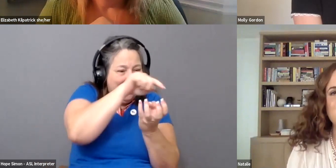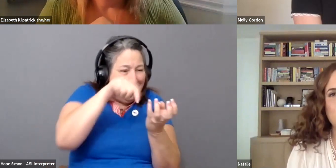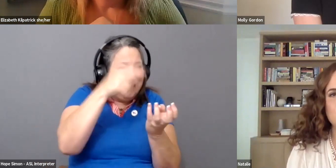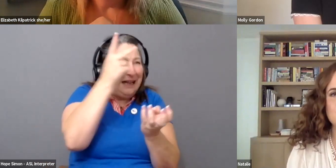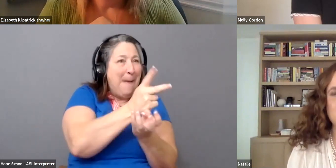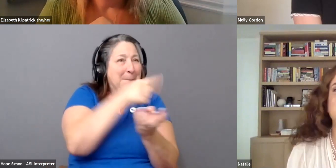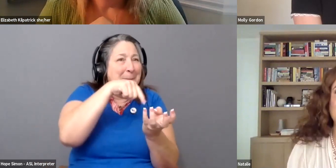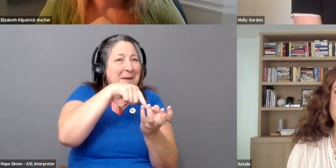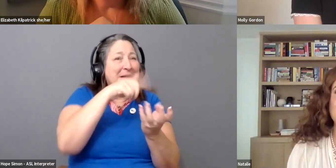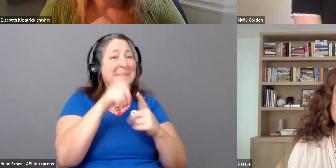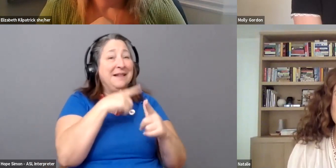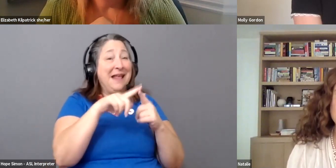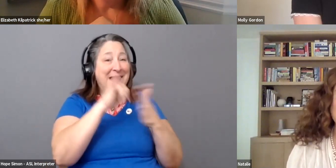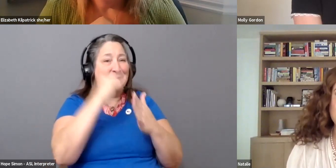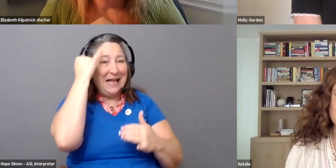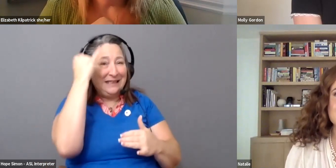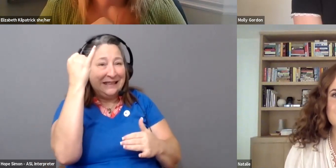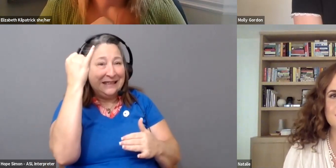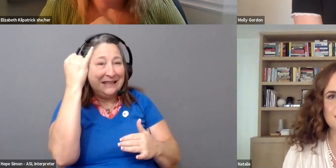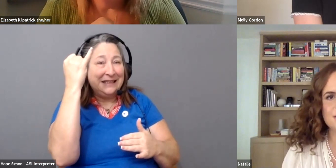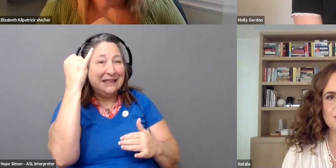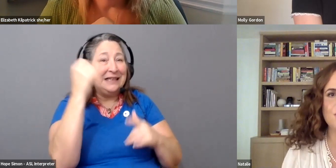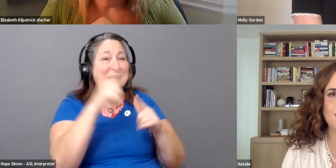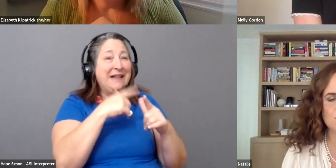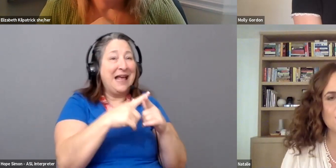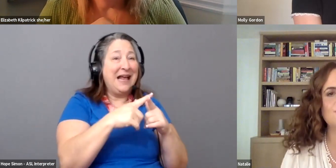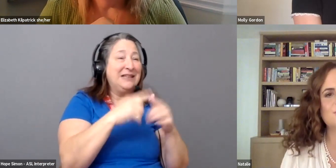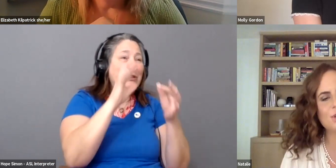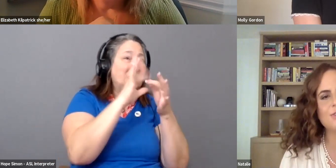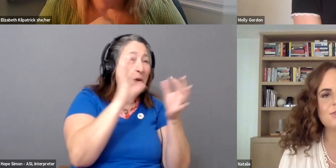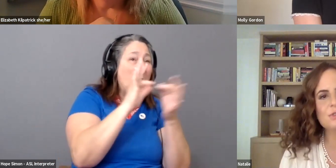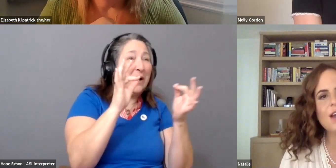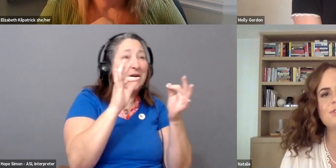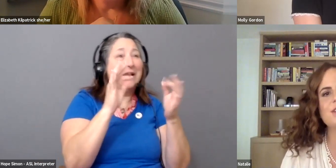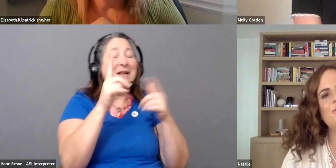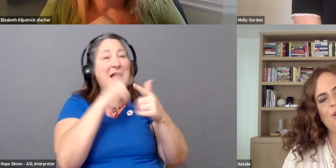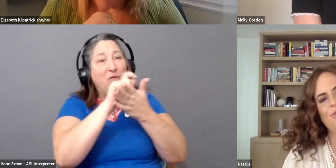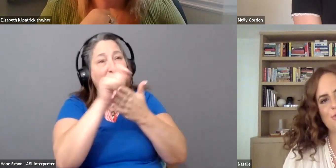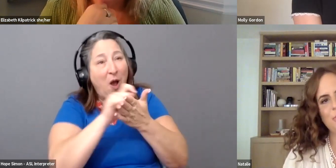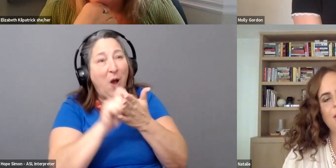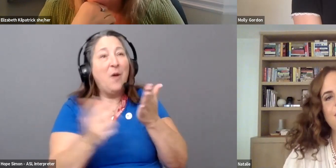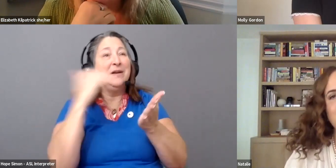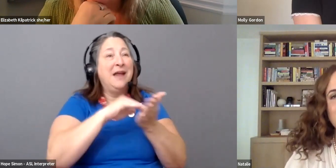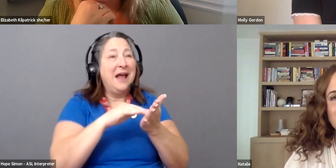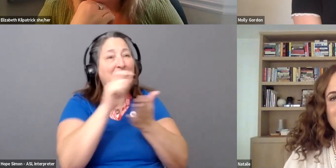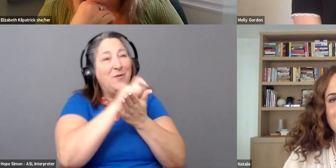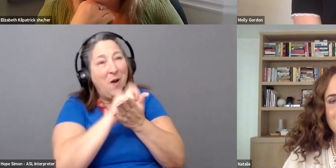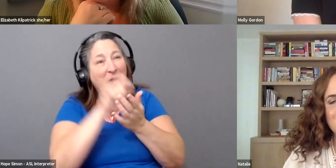then of course, like, a story as it does after draft, after draft, after draft, like evolved from there.